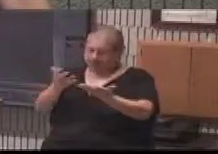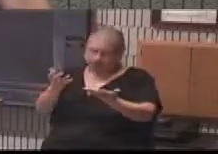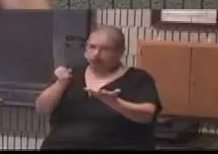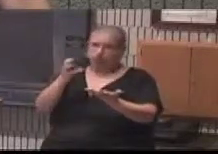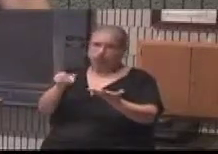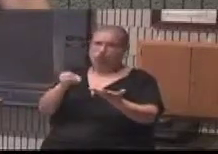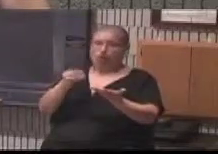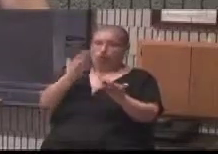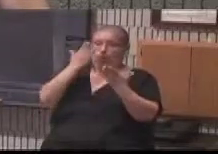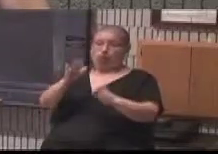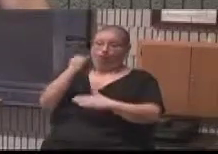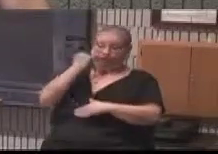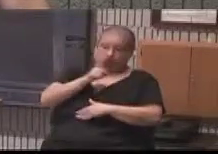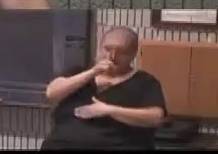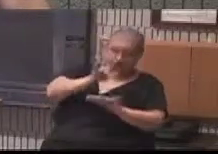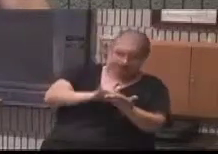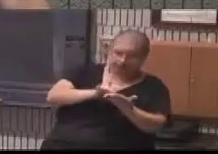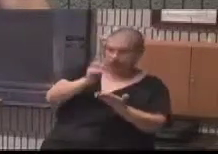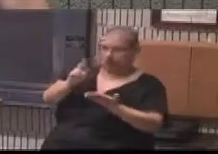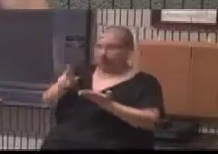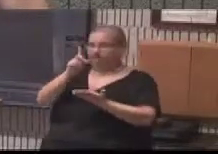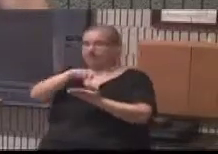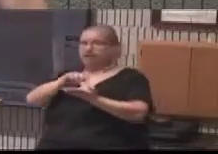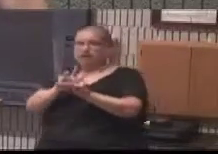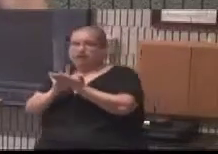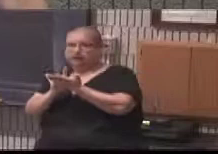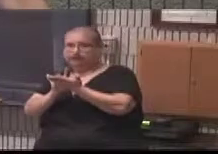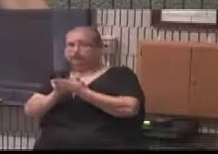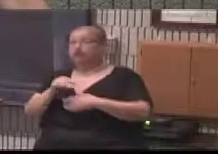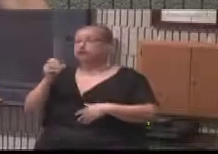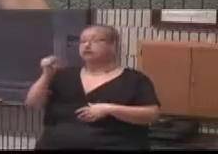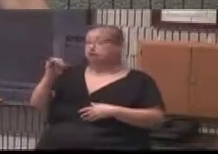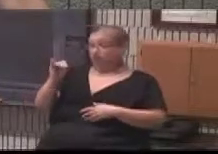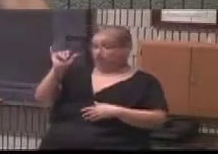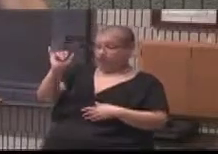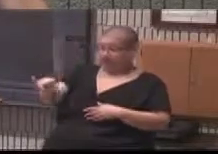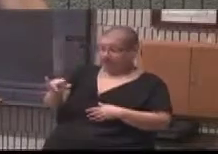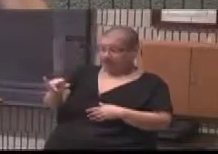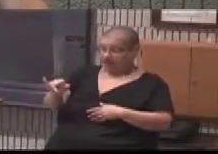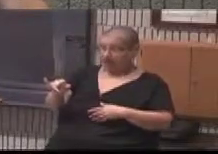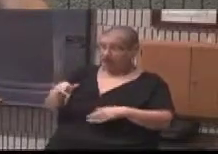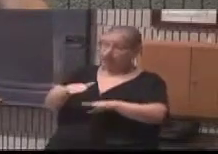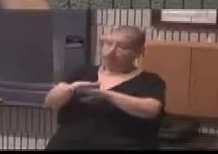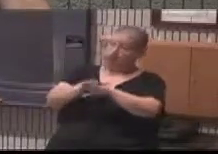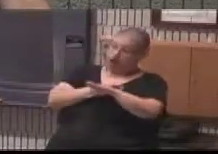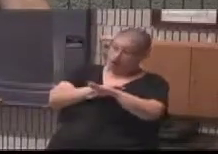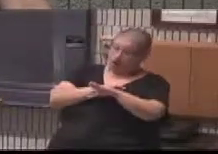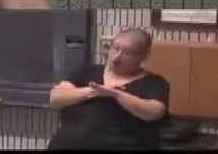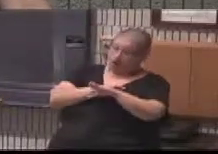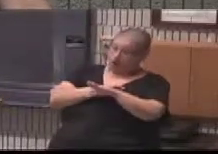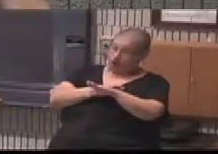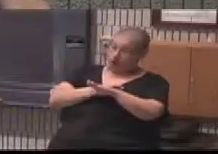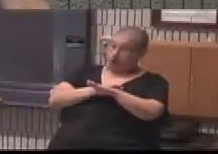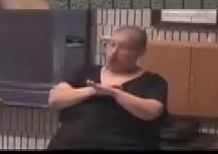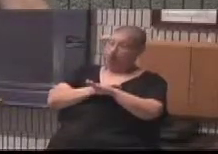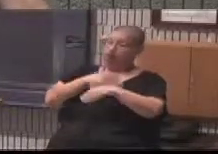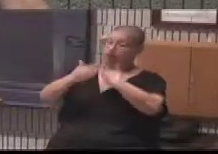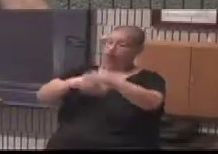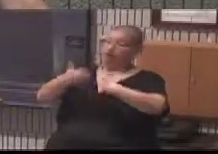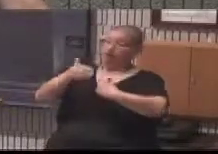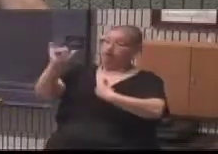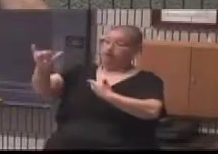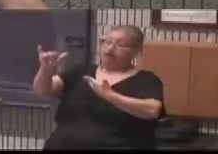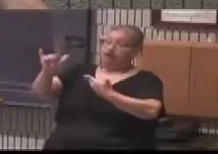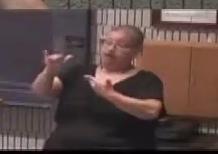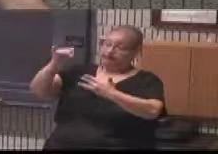not so much as preventing the symptoms, the progression, but slowing the progression. And certainly, again, my goal is to